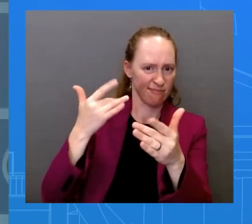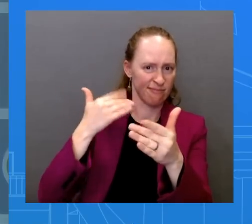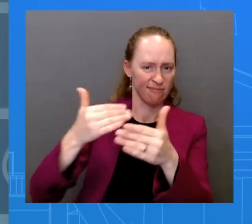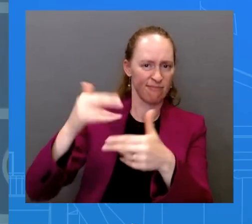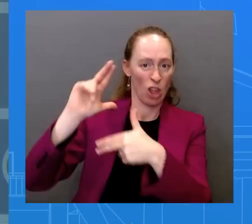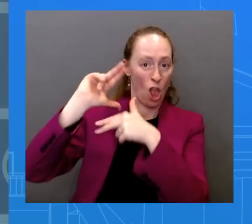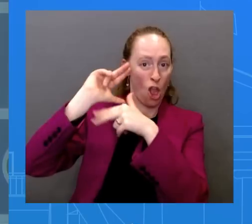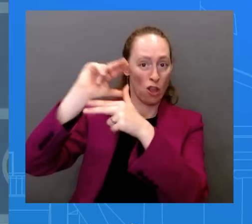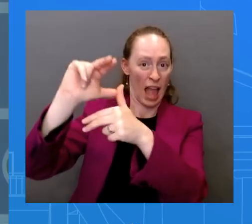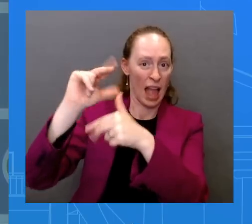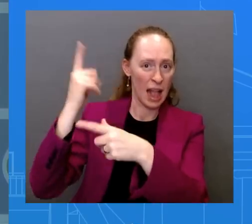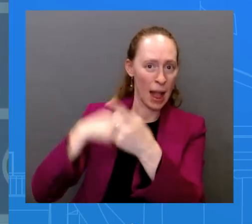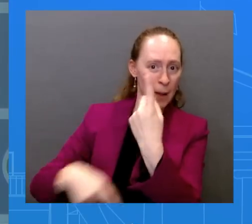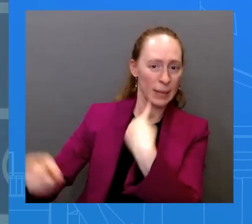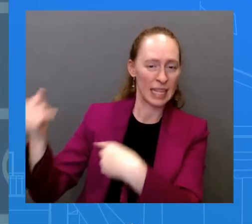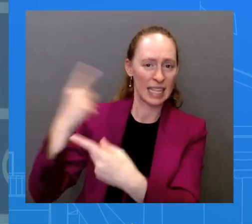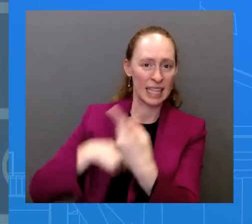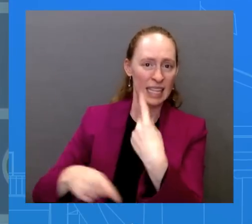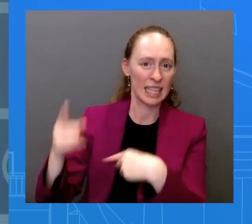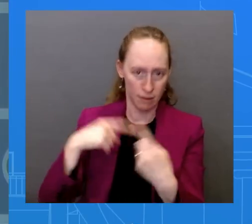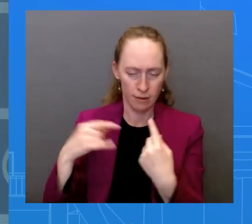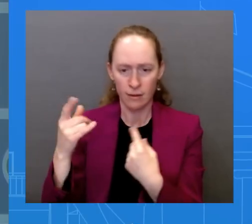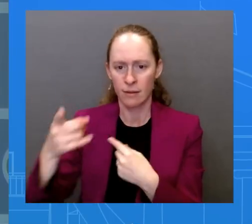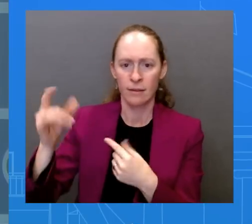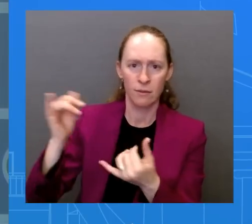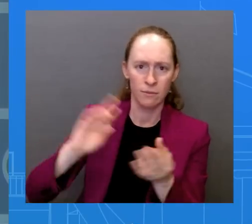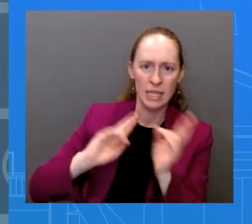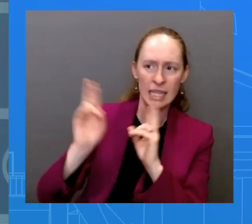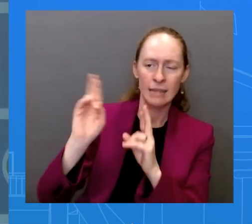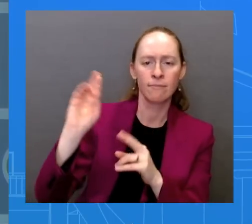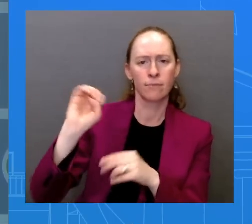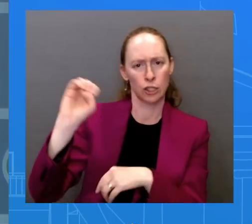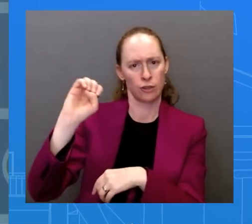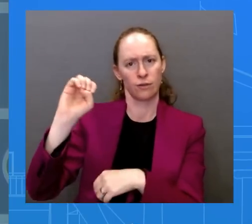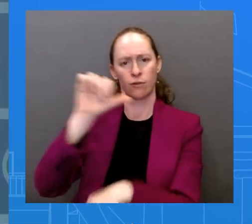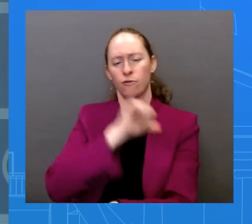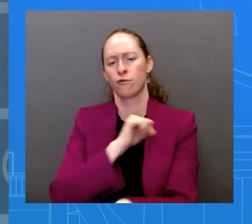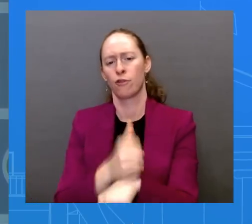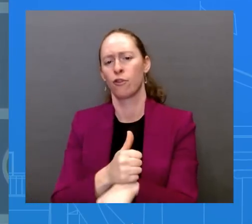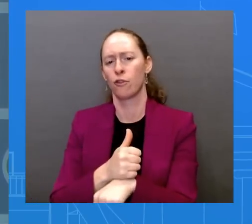request as soon as he received it and directed his team to surge federal